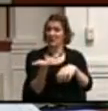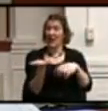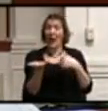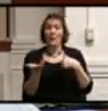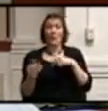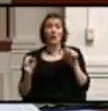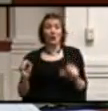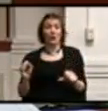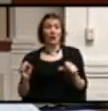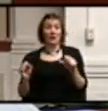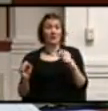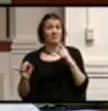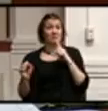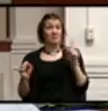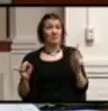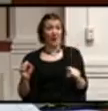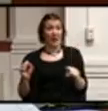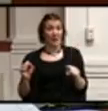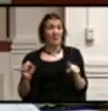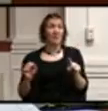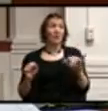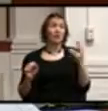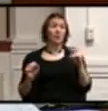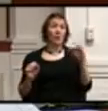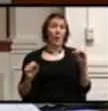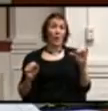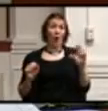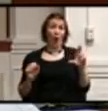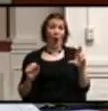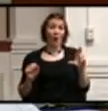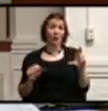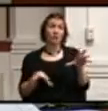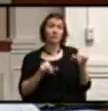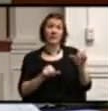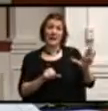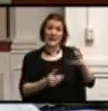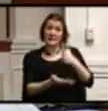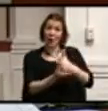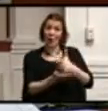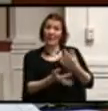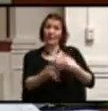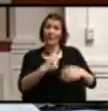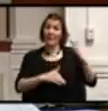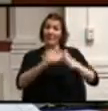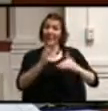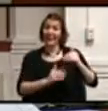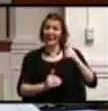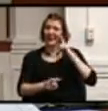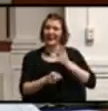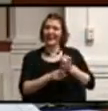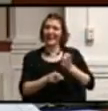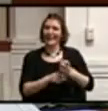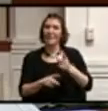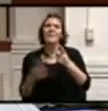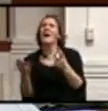there's a whole lot of land from the O'Connors that we could use for parking. But explain that.